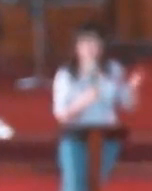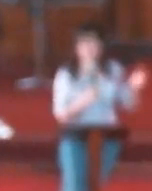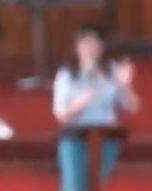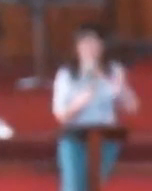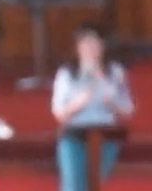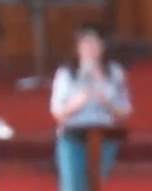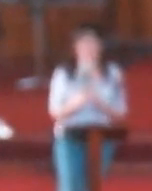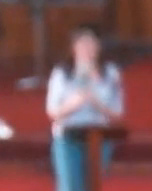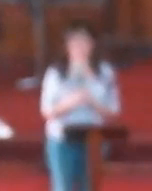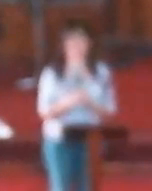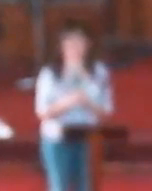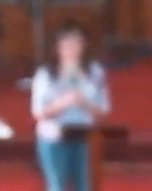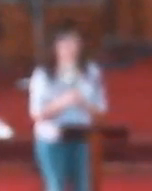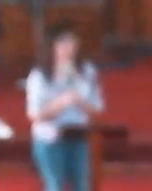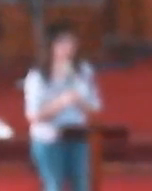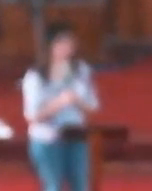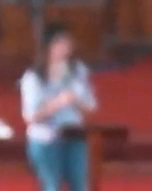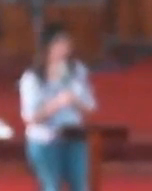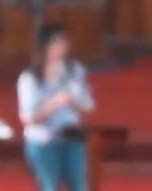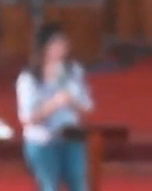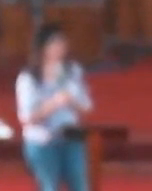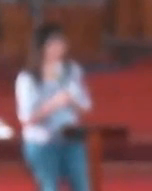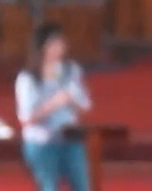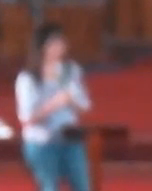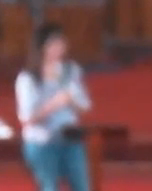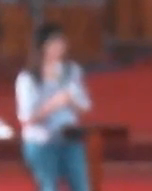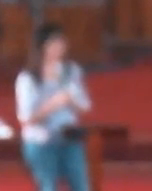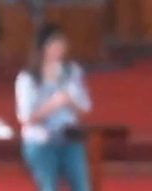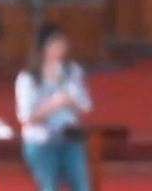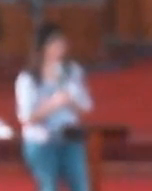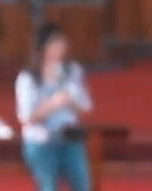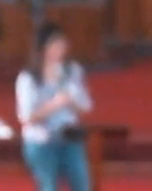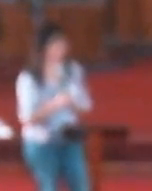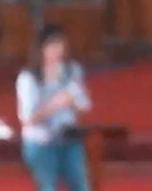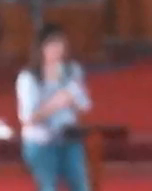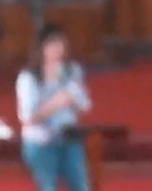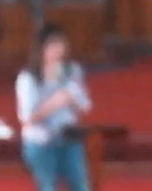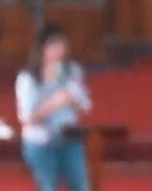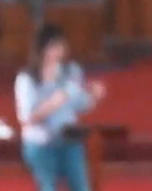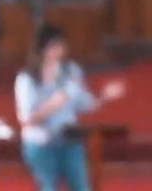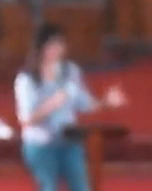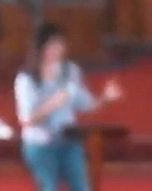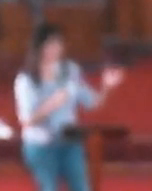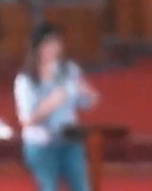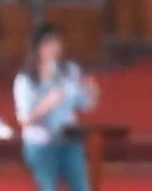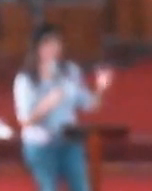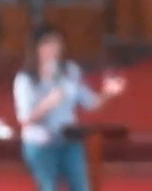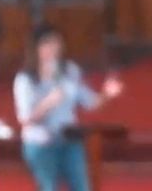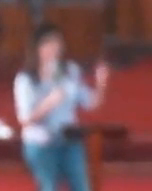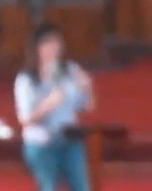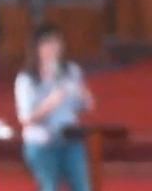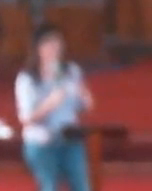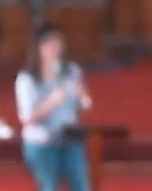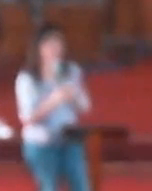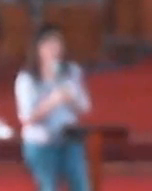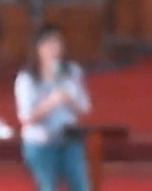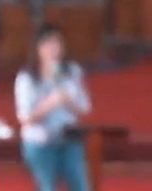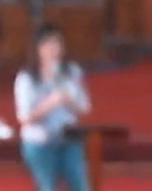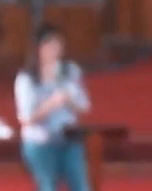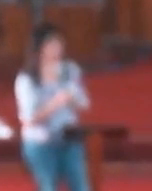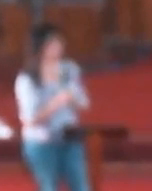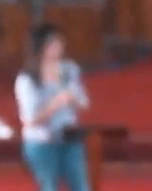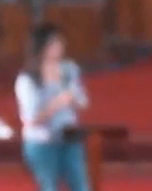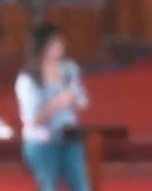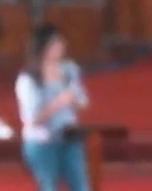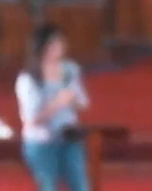well, go ahead. Y entonces el diablo agarra un poco de barro y empieza a formar un hombre. So the devil gets a couple of dirt and he starts to form a